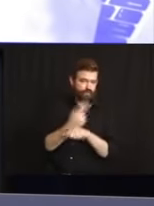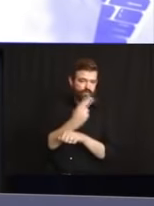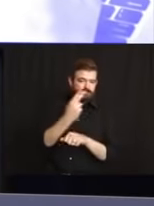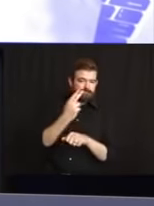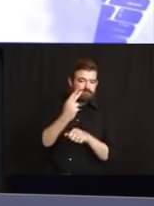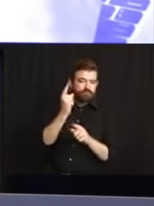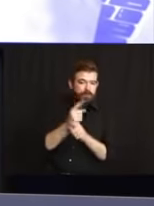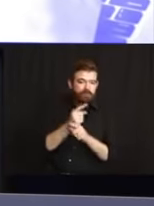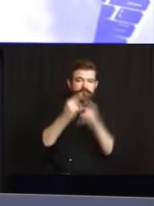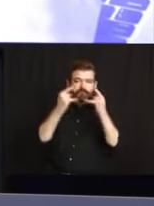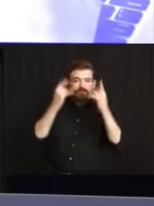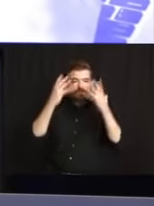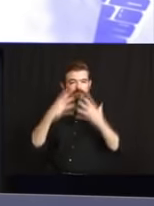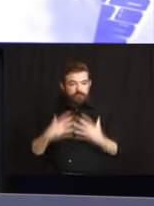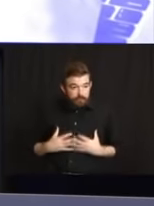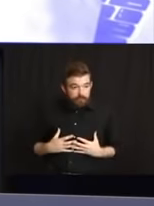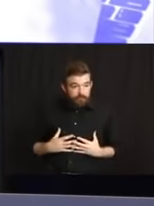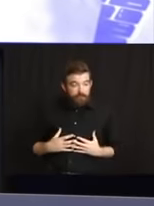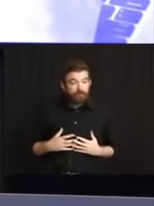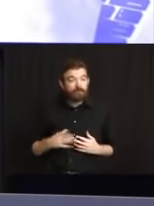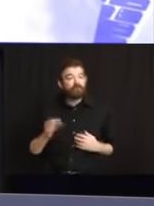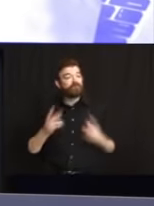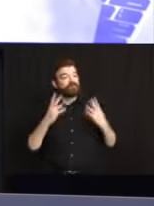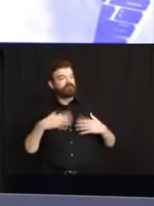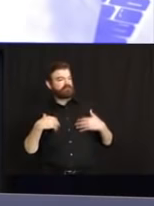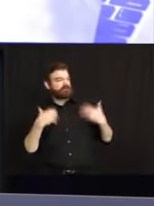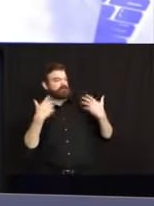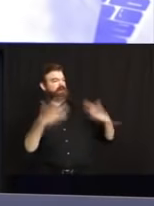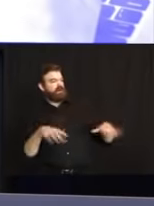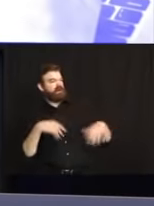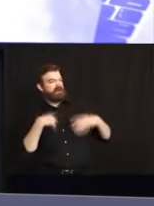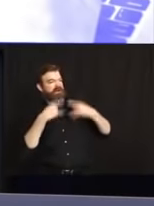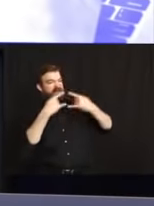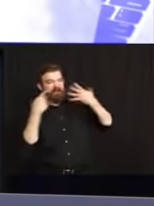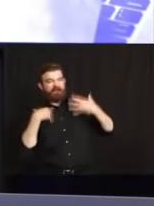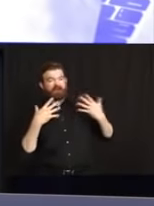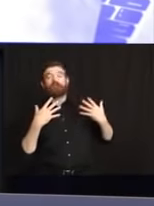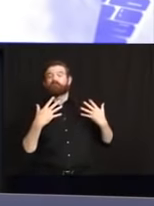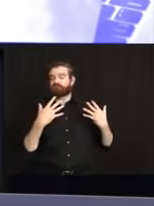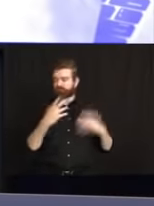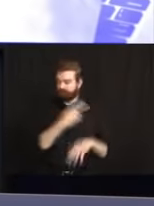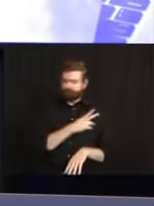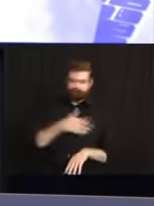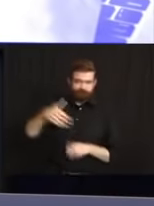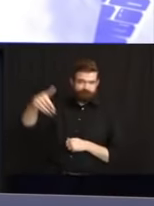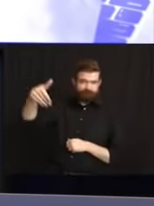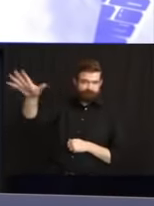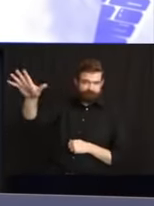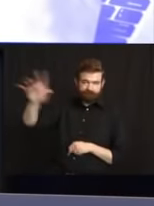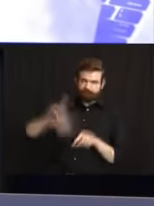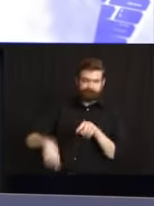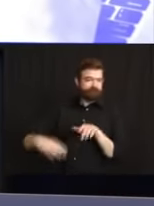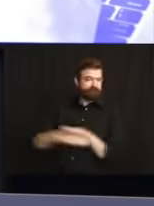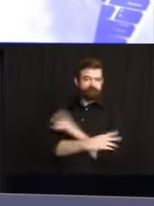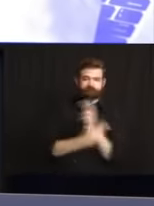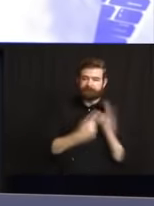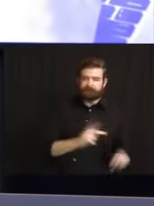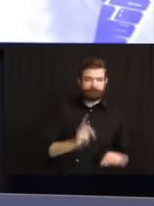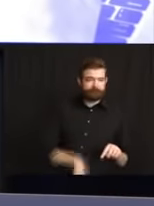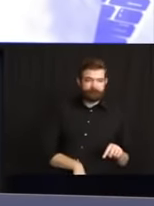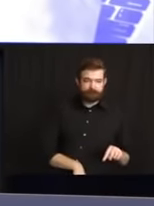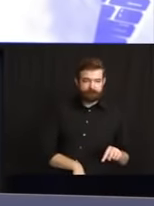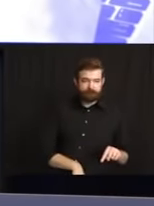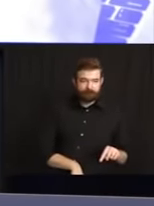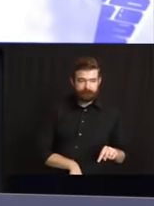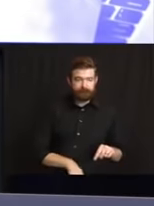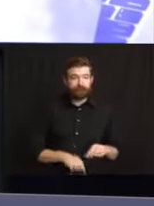to wear a mask or other PPE, they will be asked to leave the facility. All visitors must undergo symptom